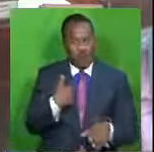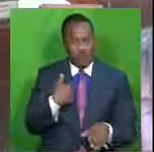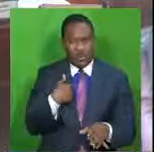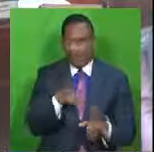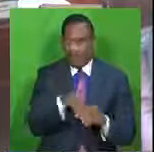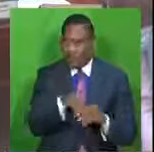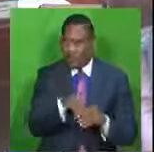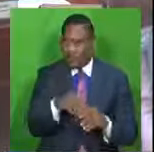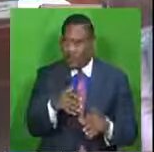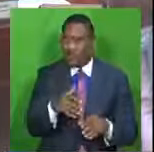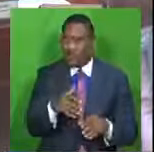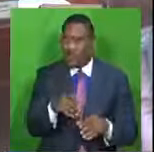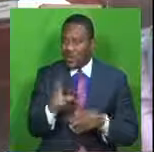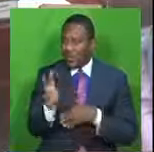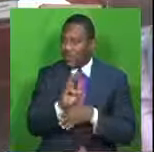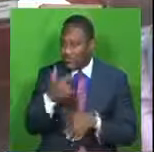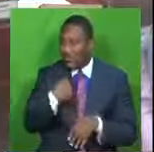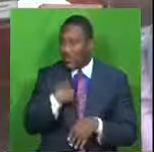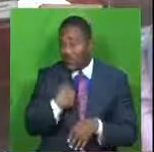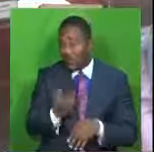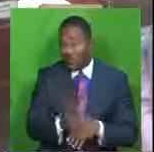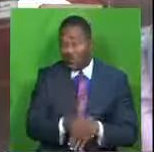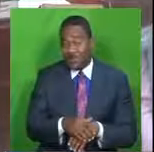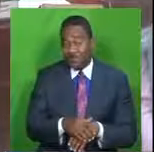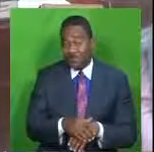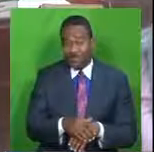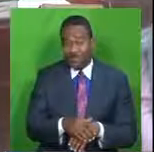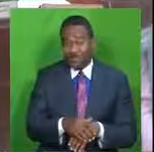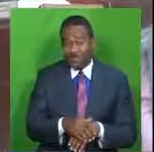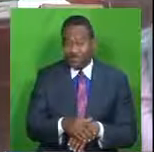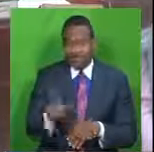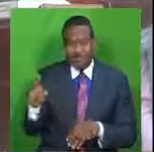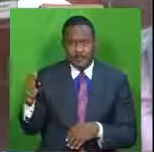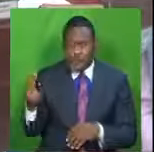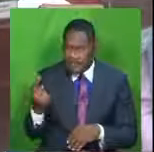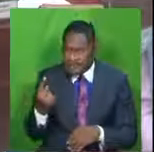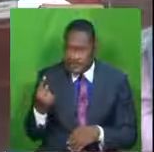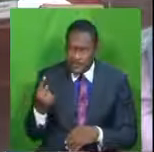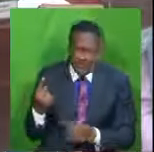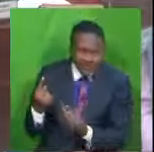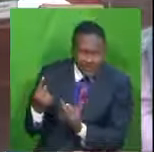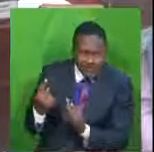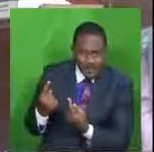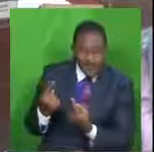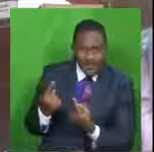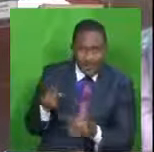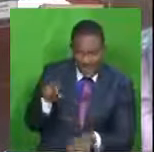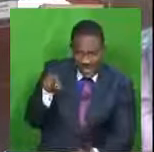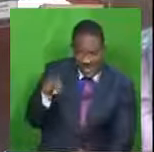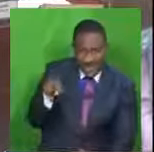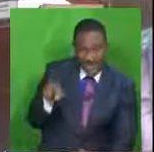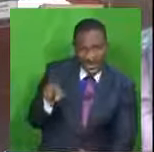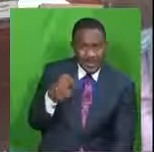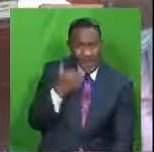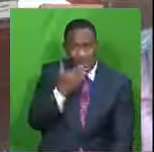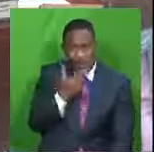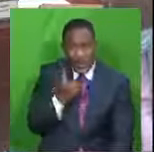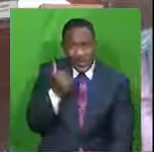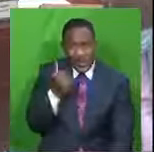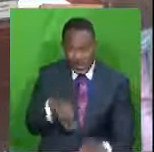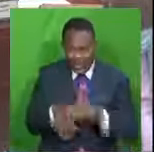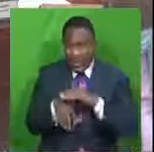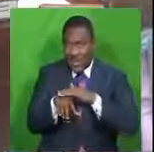an additional vocation. And minister walked in when he won the best under 20 satellite